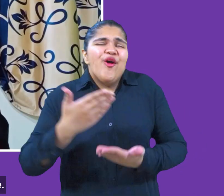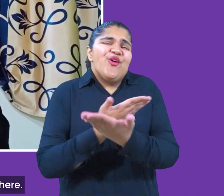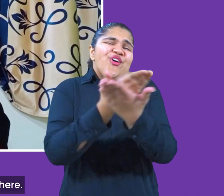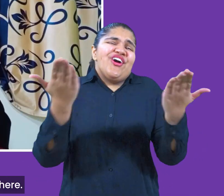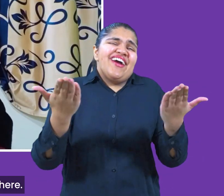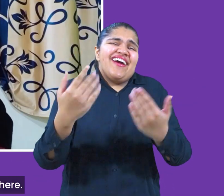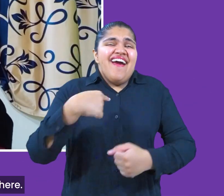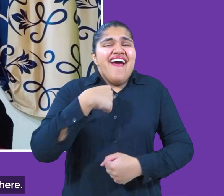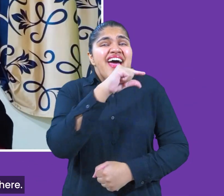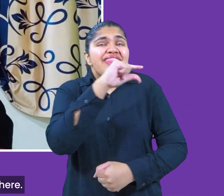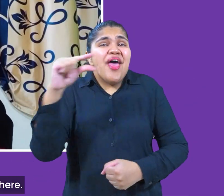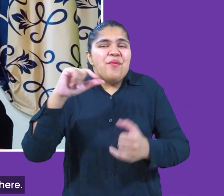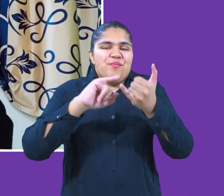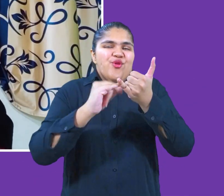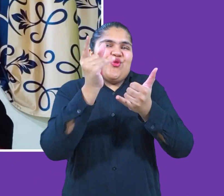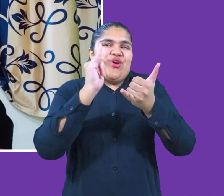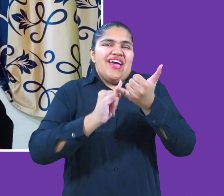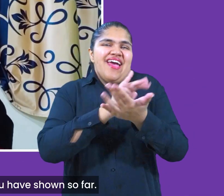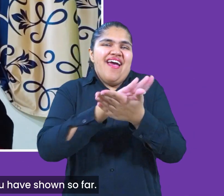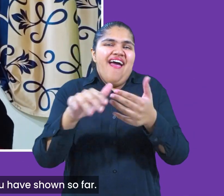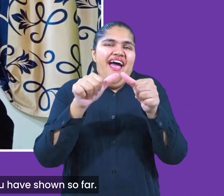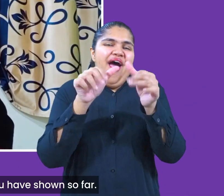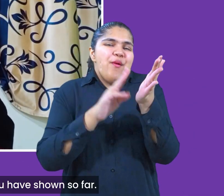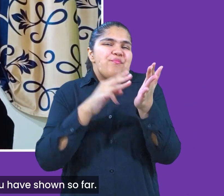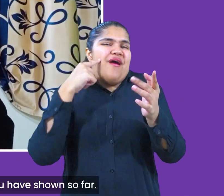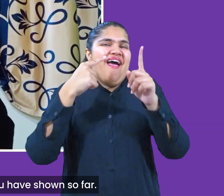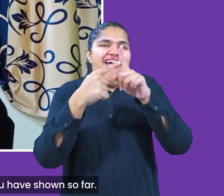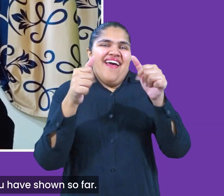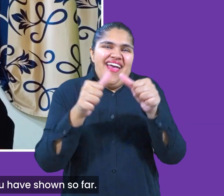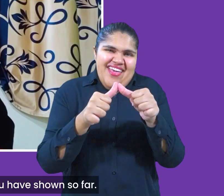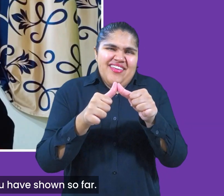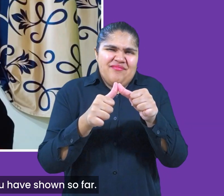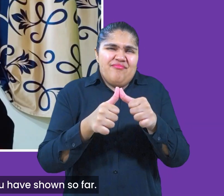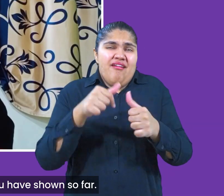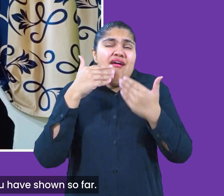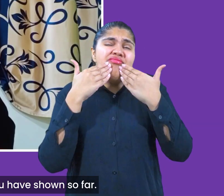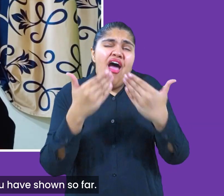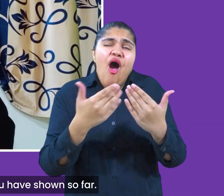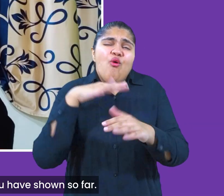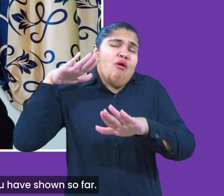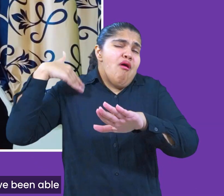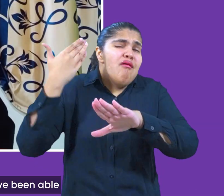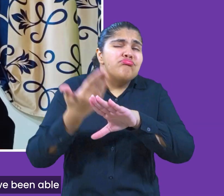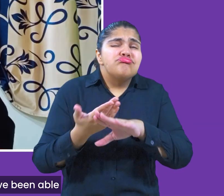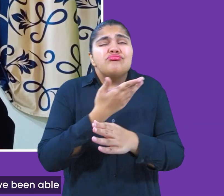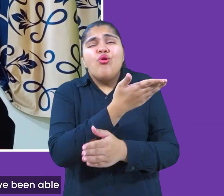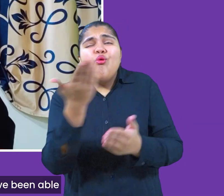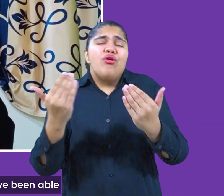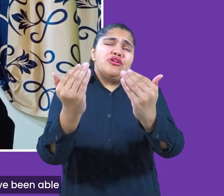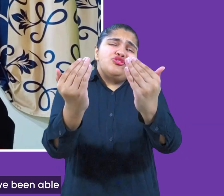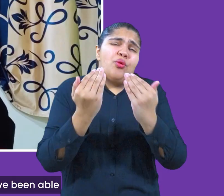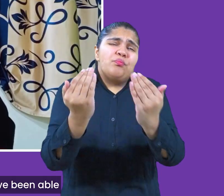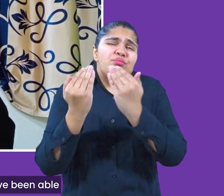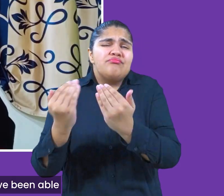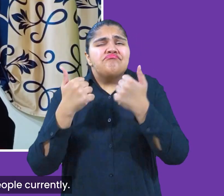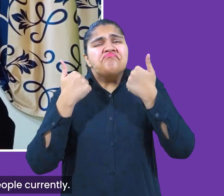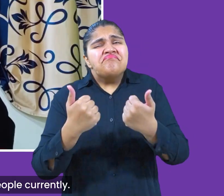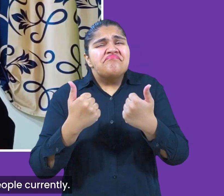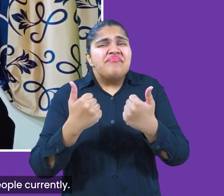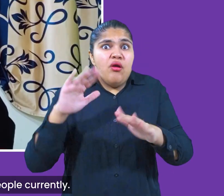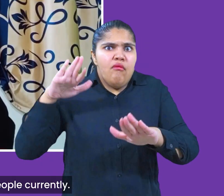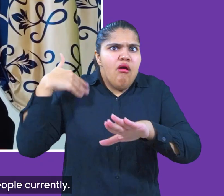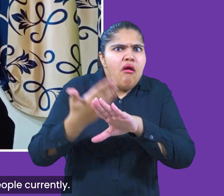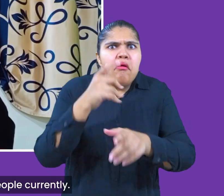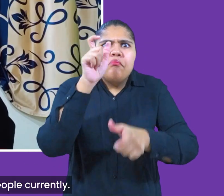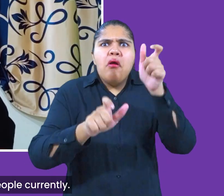Hello everyone, this is Sushamita here. Thanks a lot for all the support you have shown so far. I am really glad that we have been able to